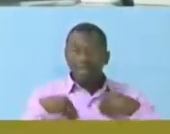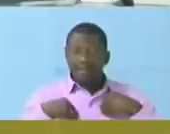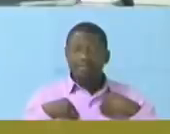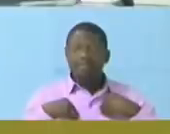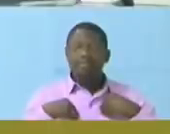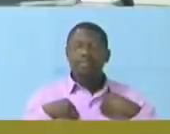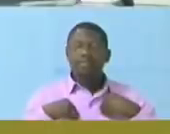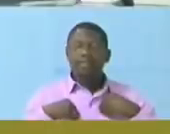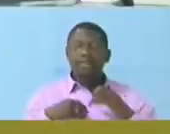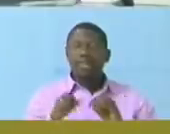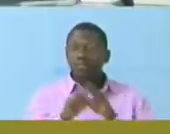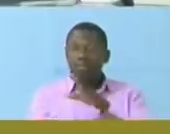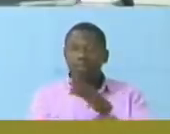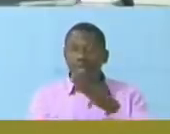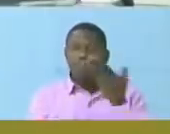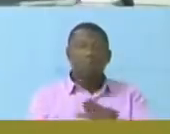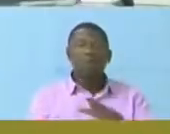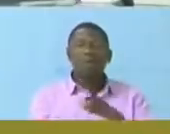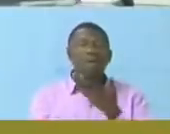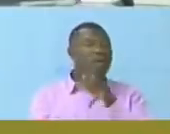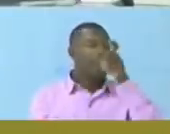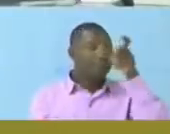anybody.